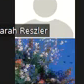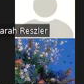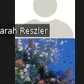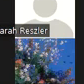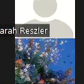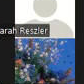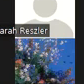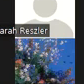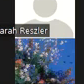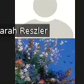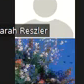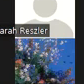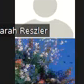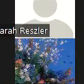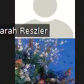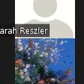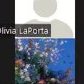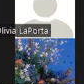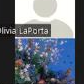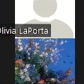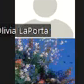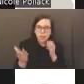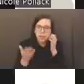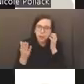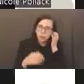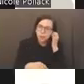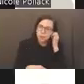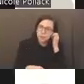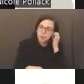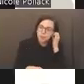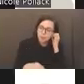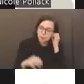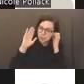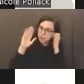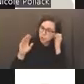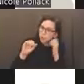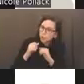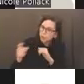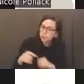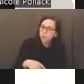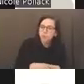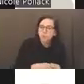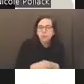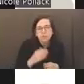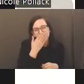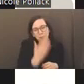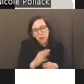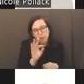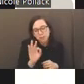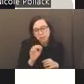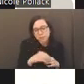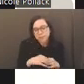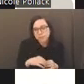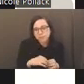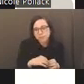I believe Olivia is here. Yes, I'm here. Hey, Olivia, how are you? I am good.